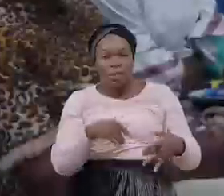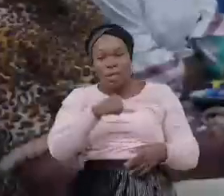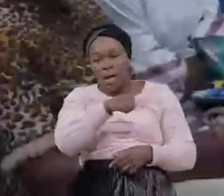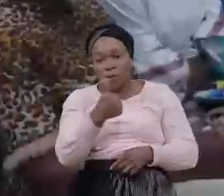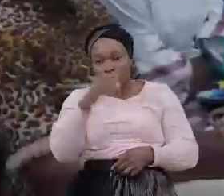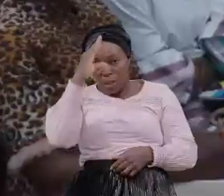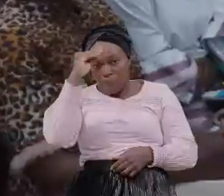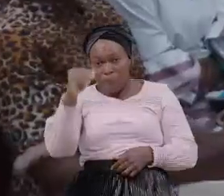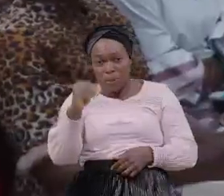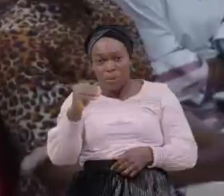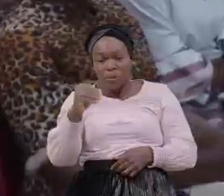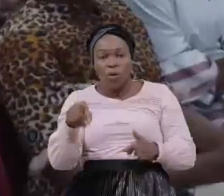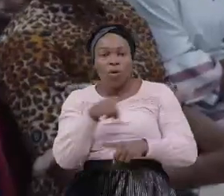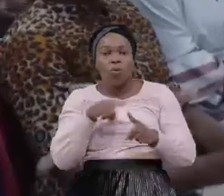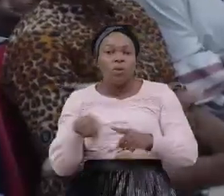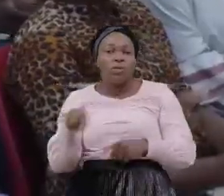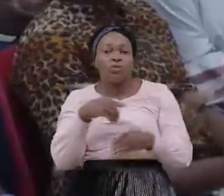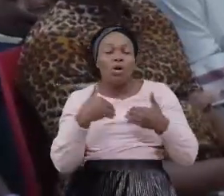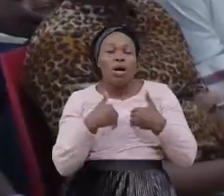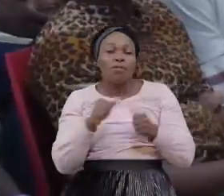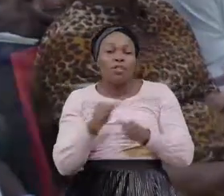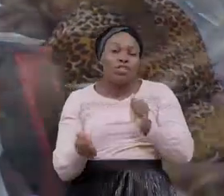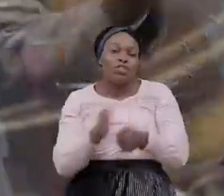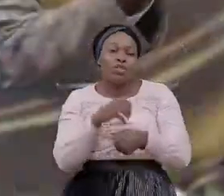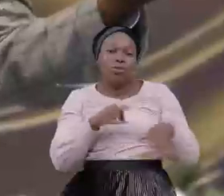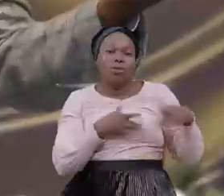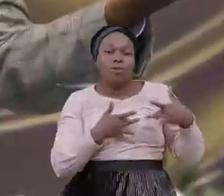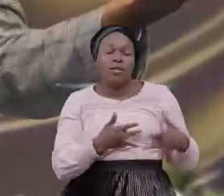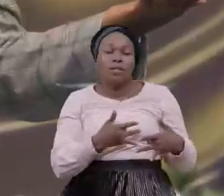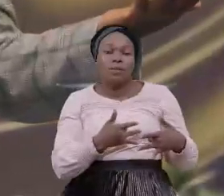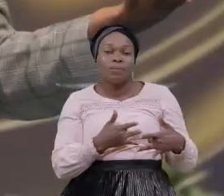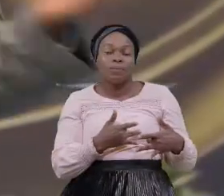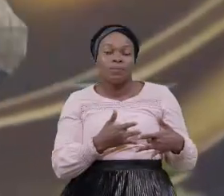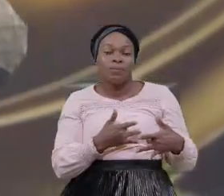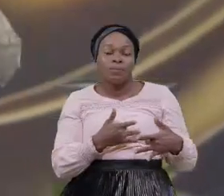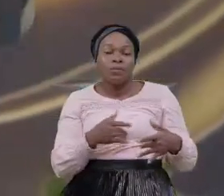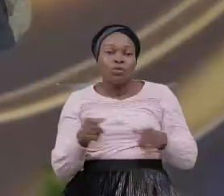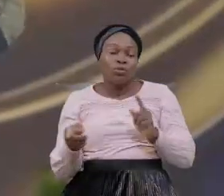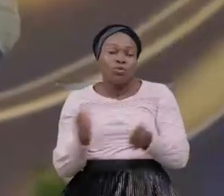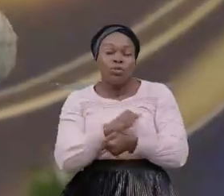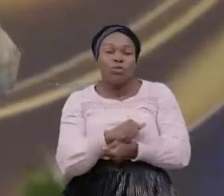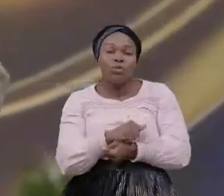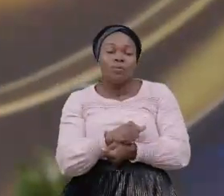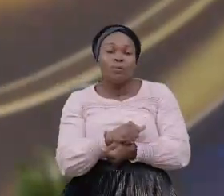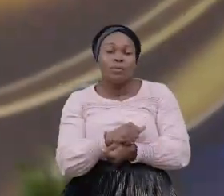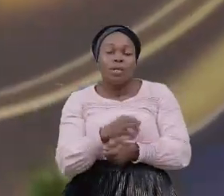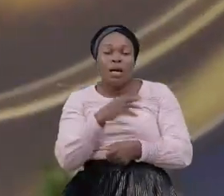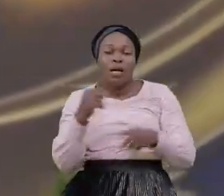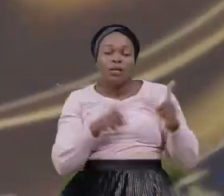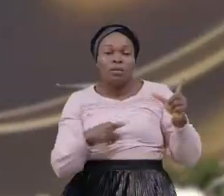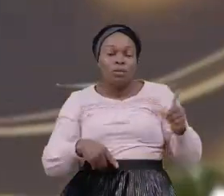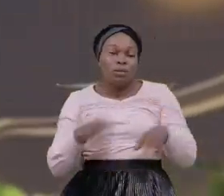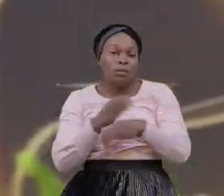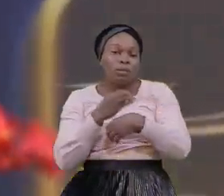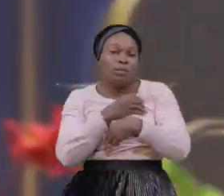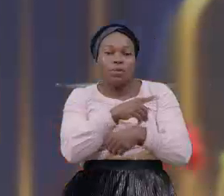When you have a change of heart, you turn around and the Lord makes you